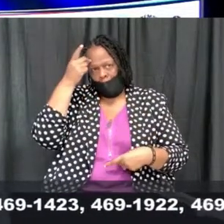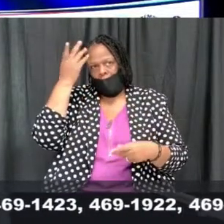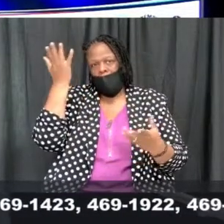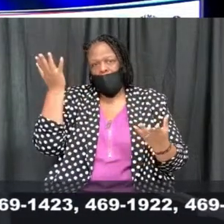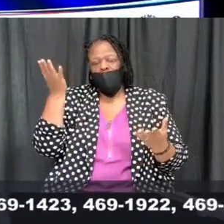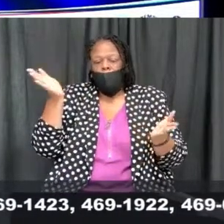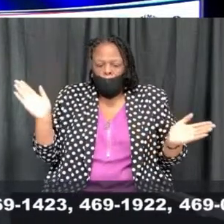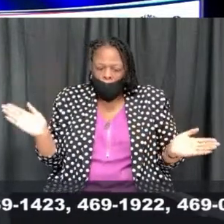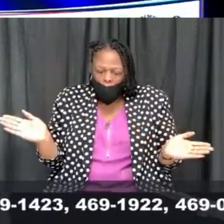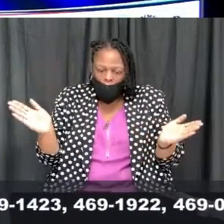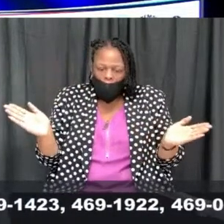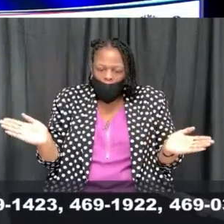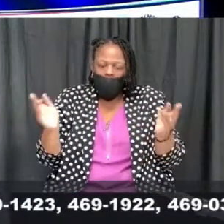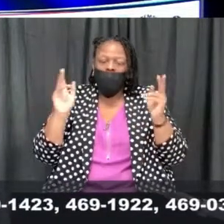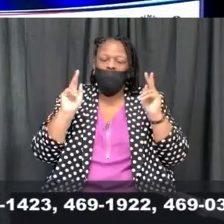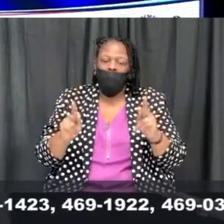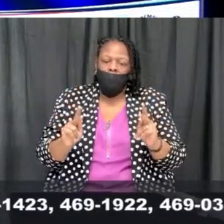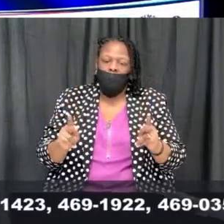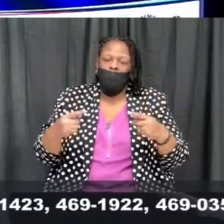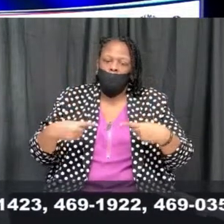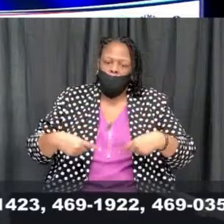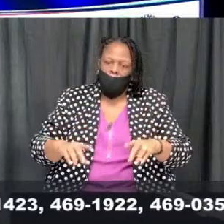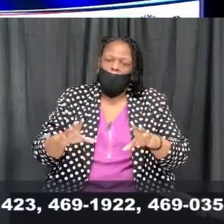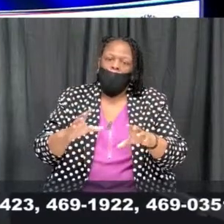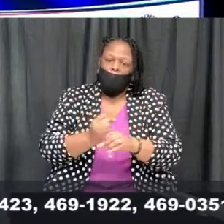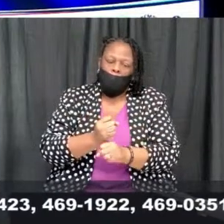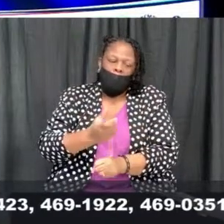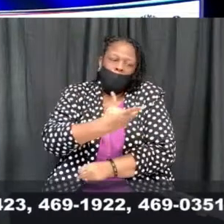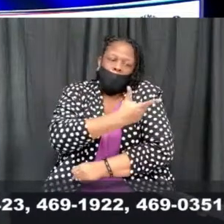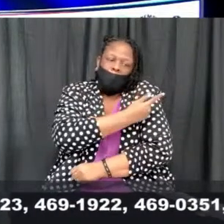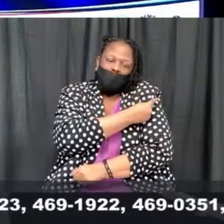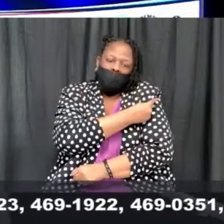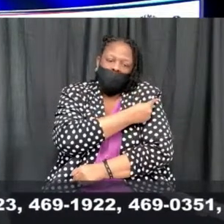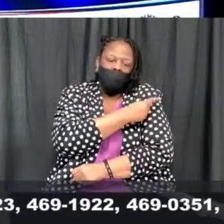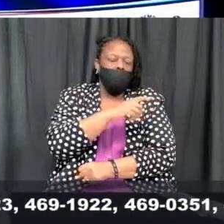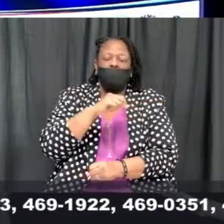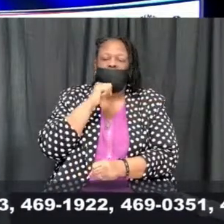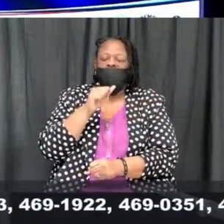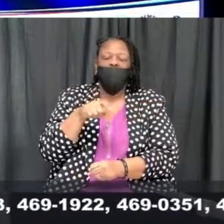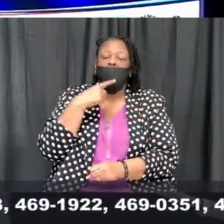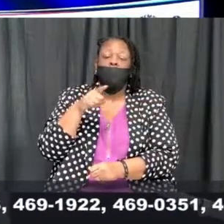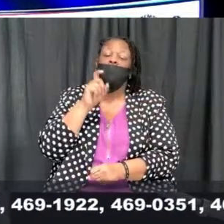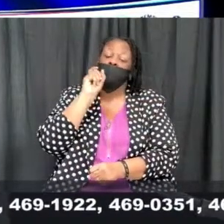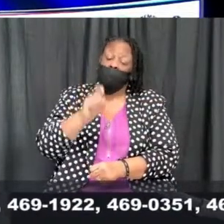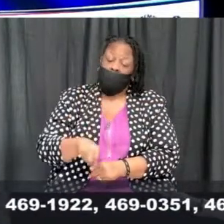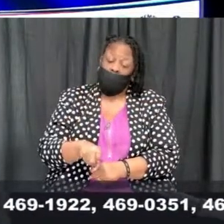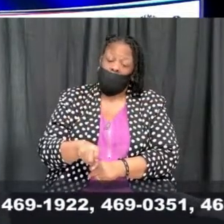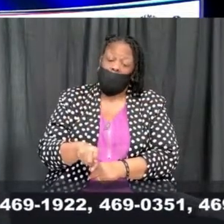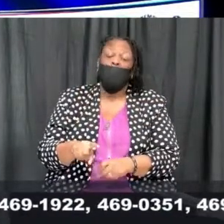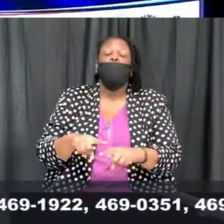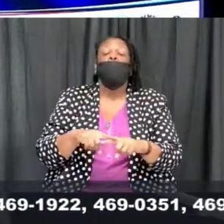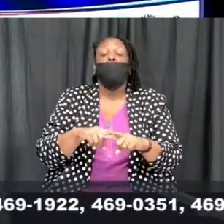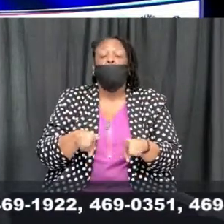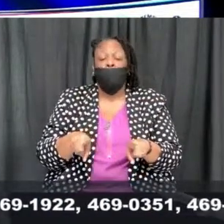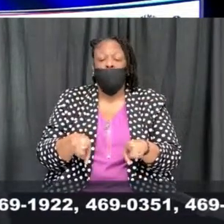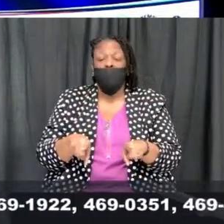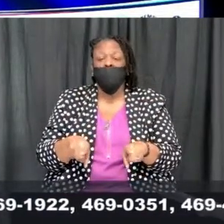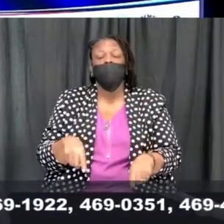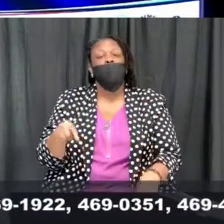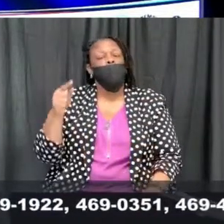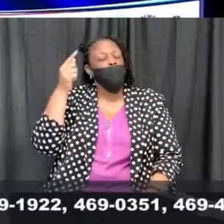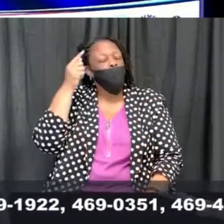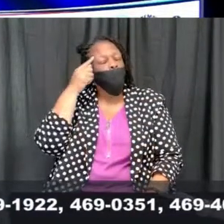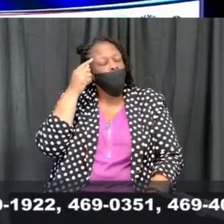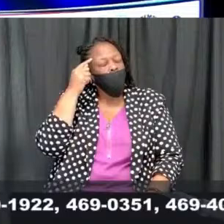persons to get vaccinated. Of course, it's not a dictatorship. It's not about, using force